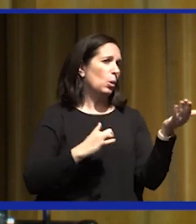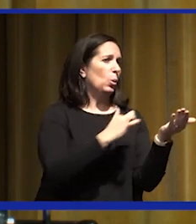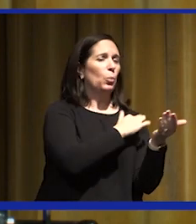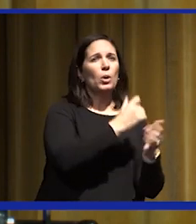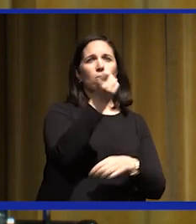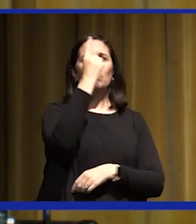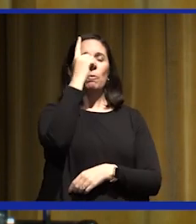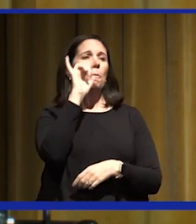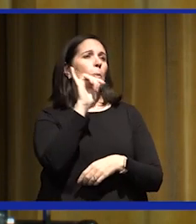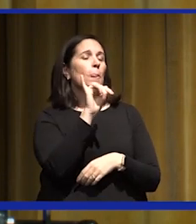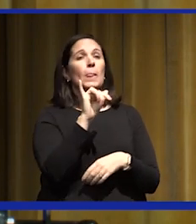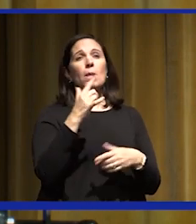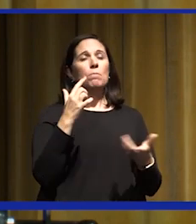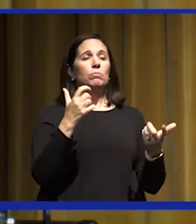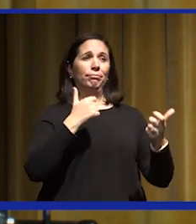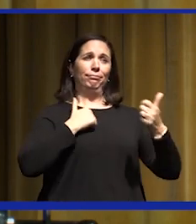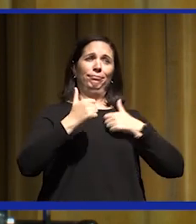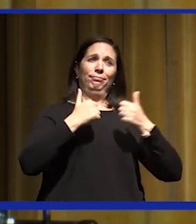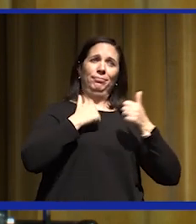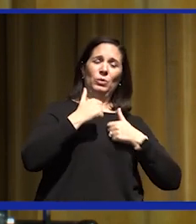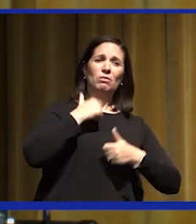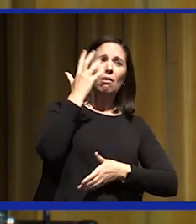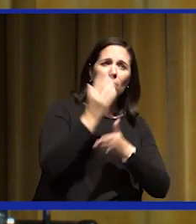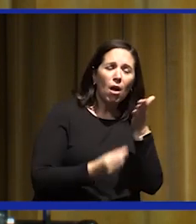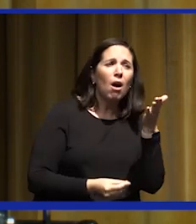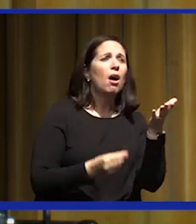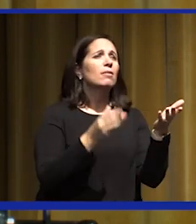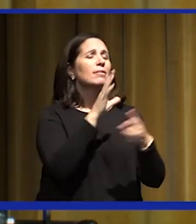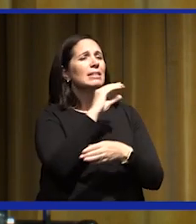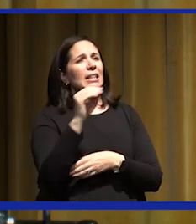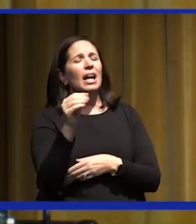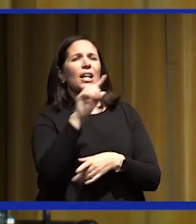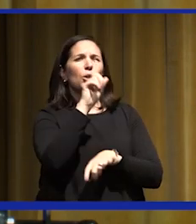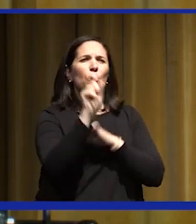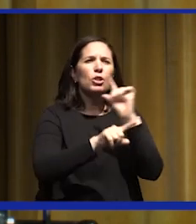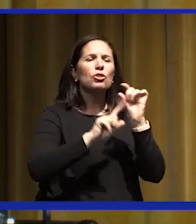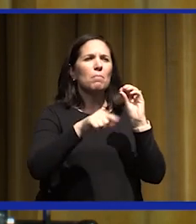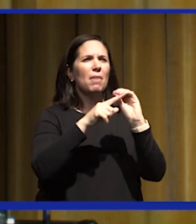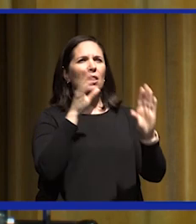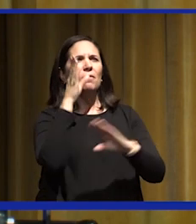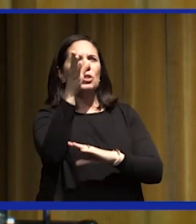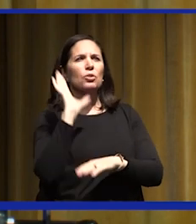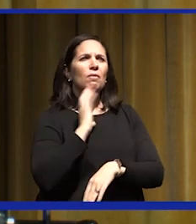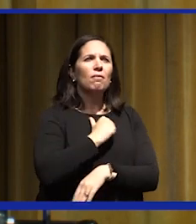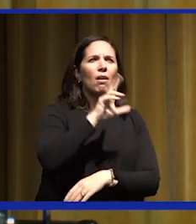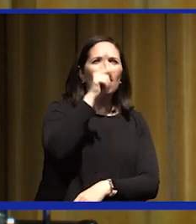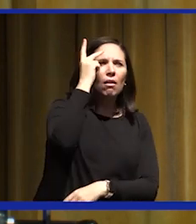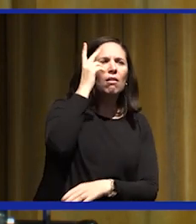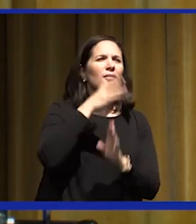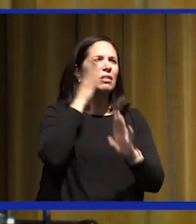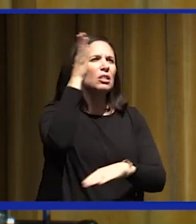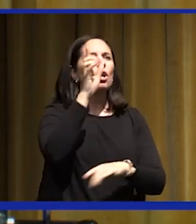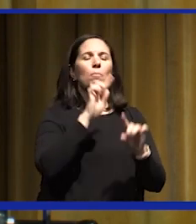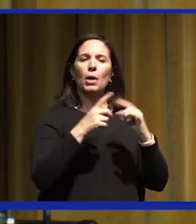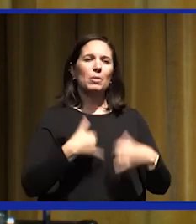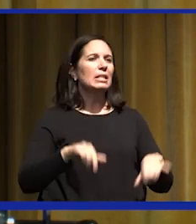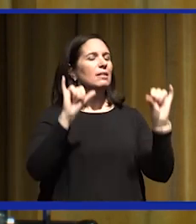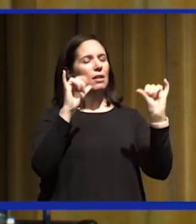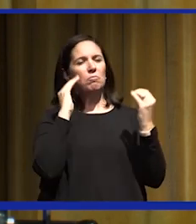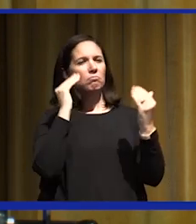our beloved guerrilla friend Harambe and questioning the future of our democracy, we stayed focused and managed to make it to sophomore